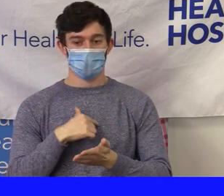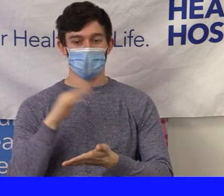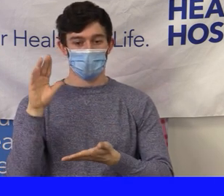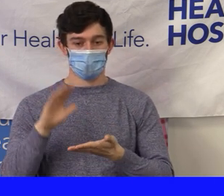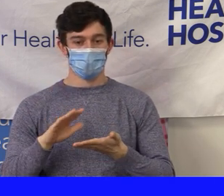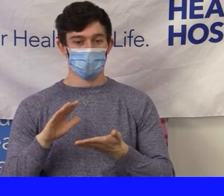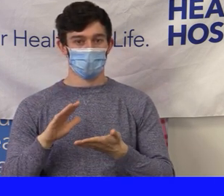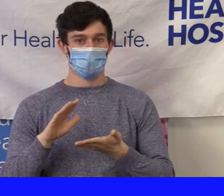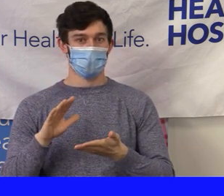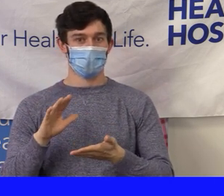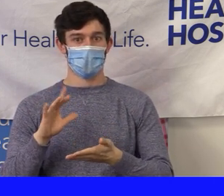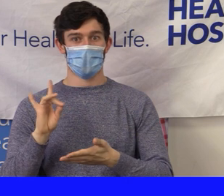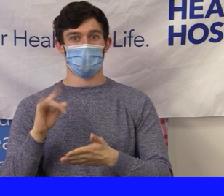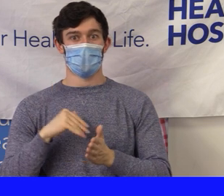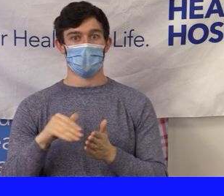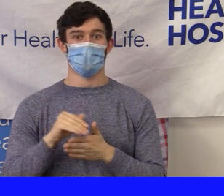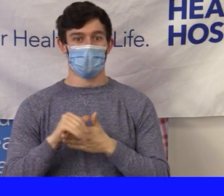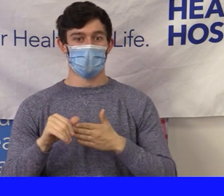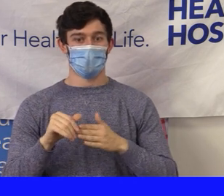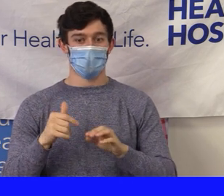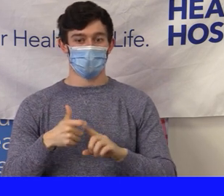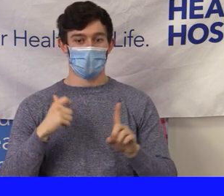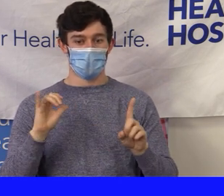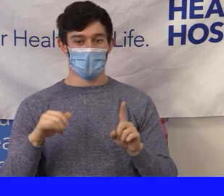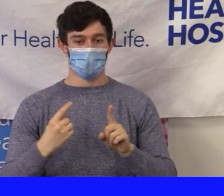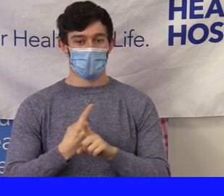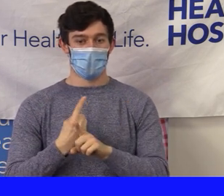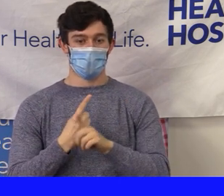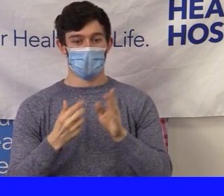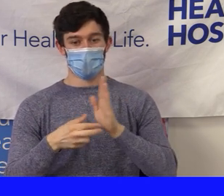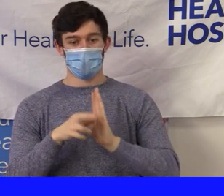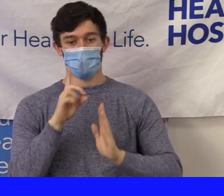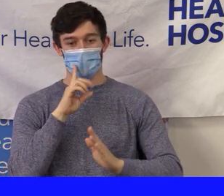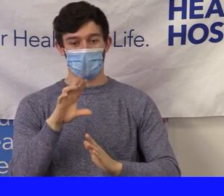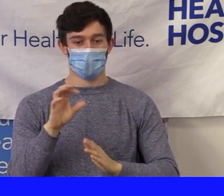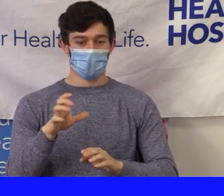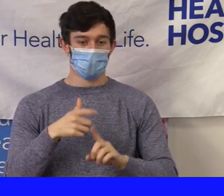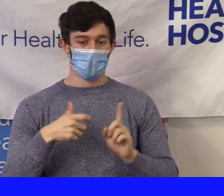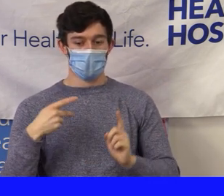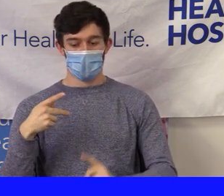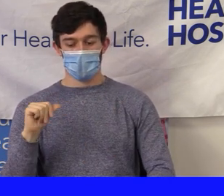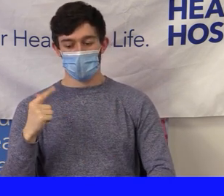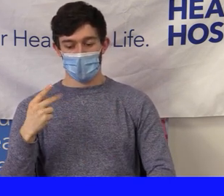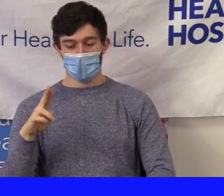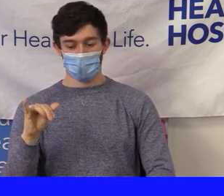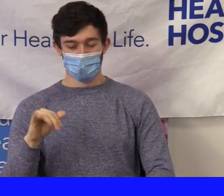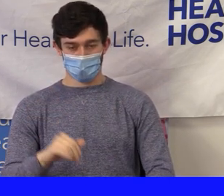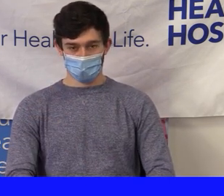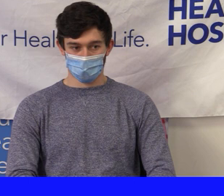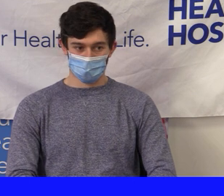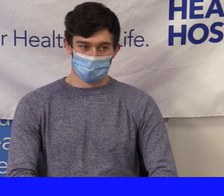over $8 million as a result of those regular reviews of documentation that we get from PAGNY.